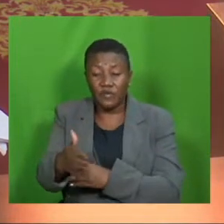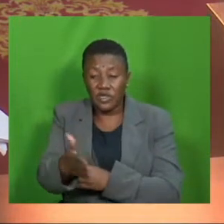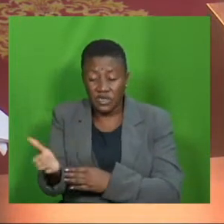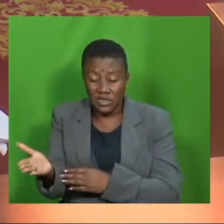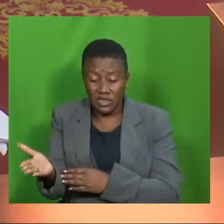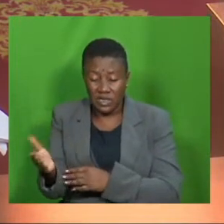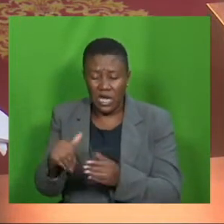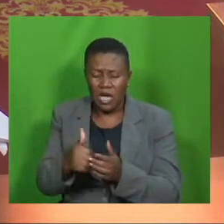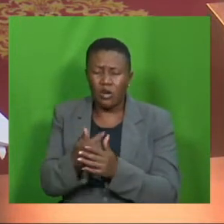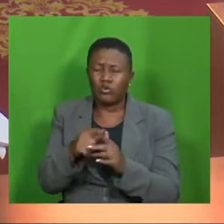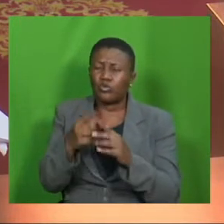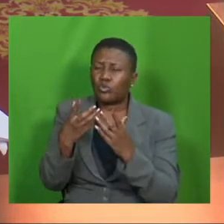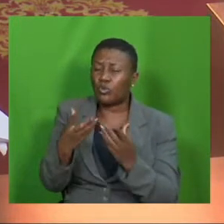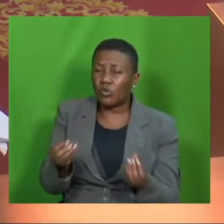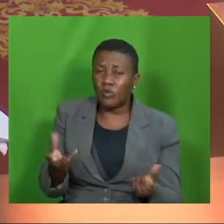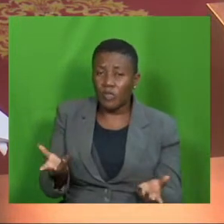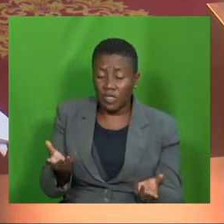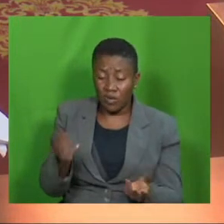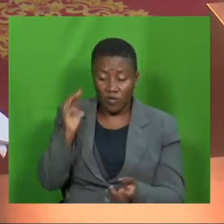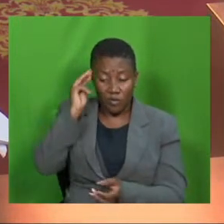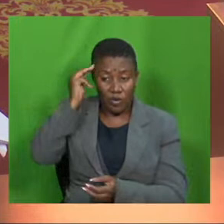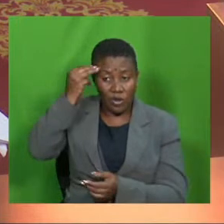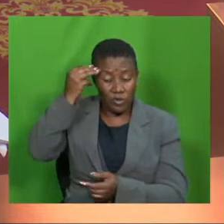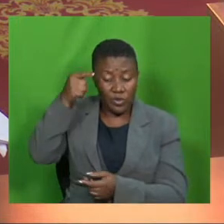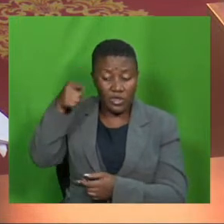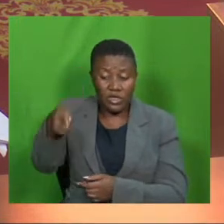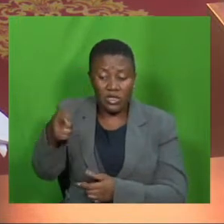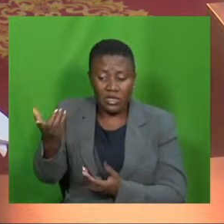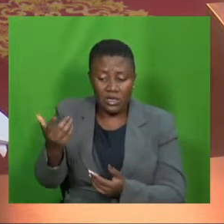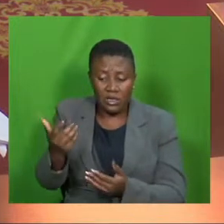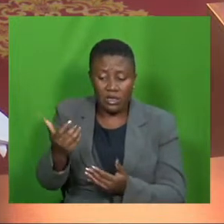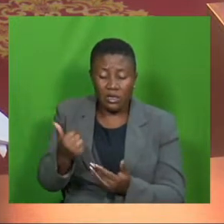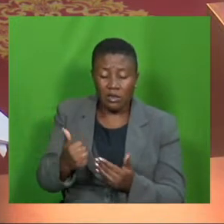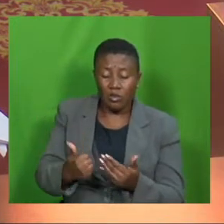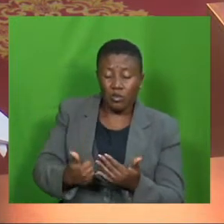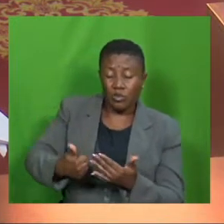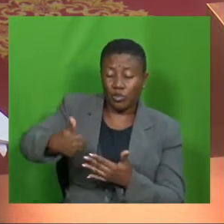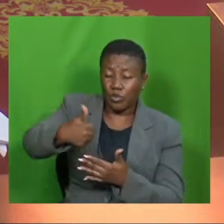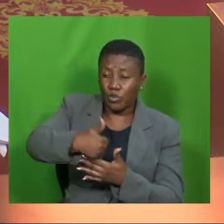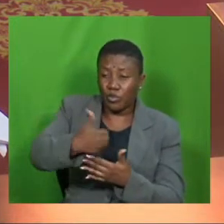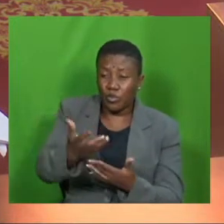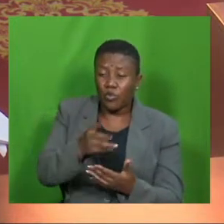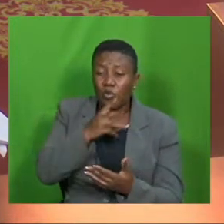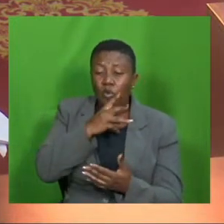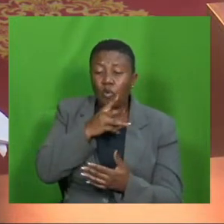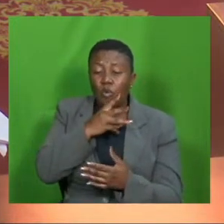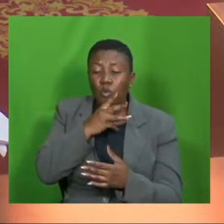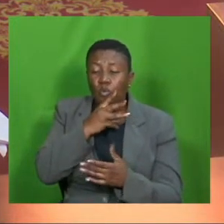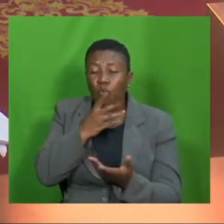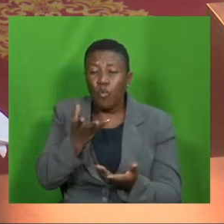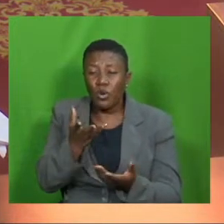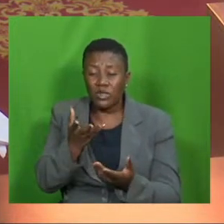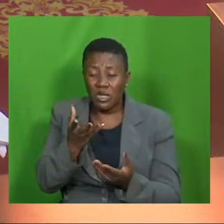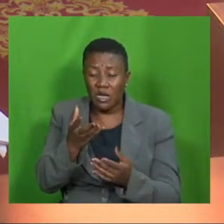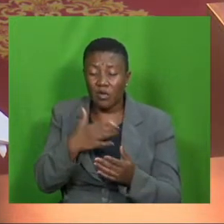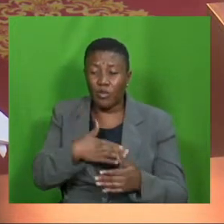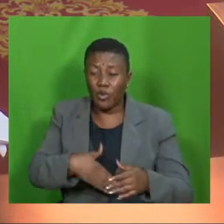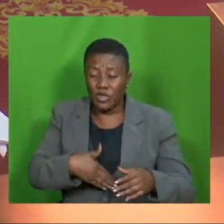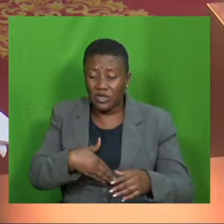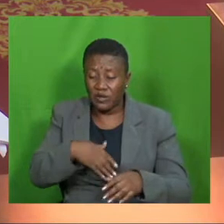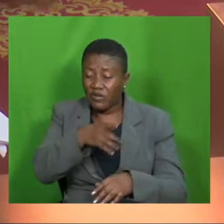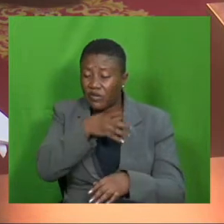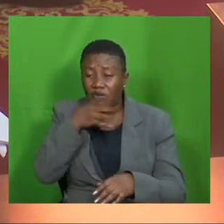the situation, the Ministry is promoting aquaculture development with the objective of growing the